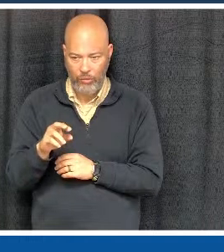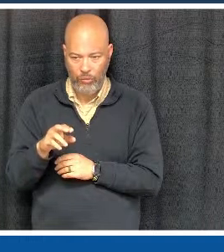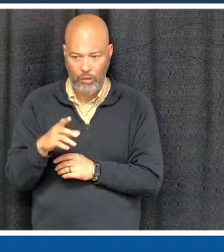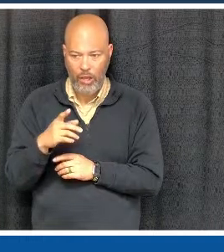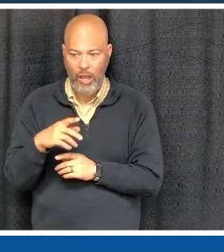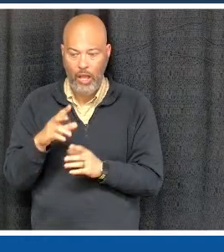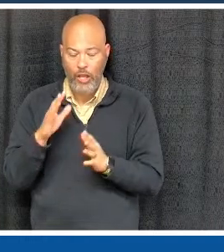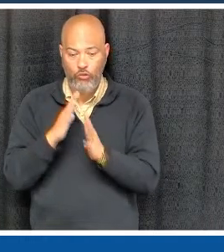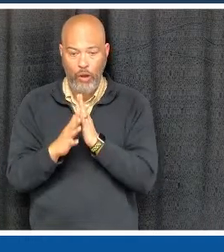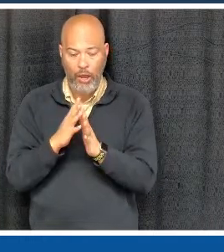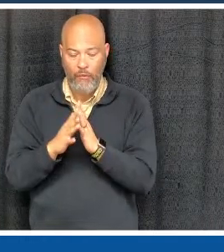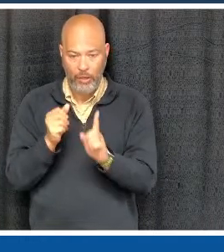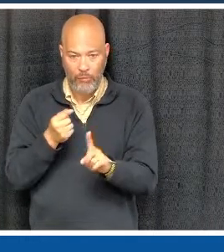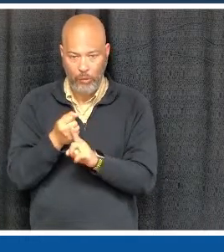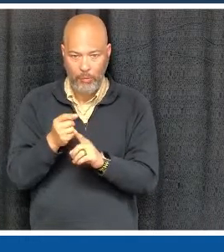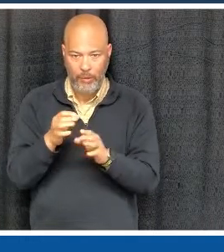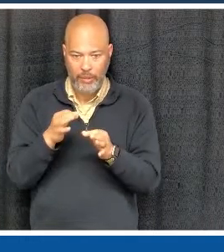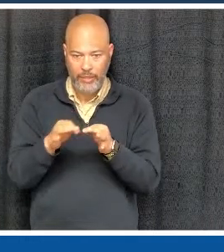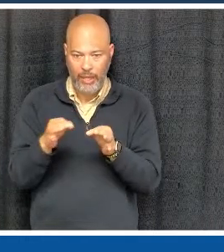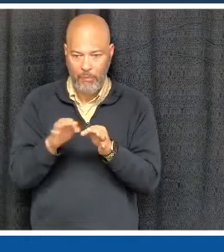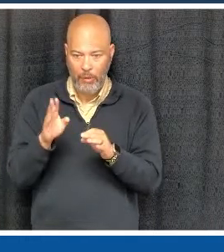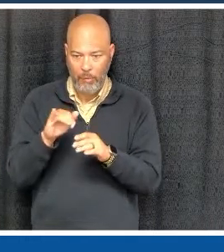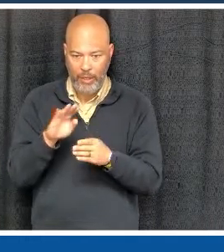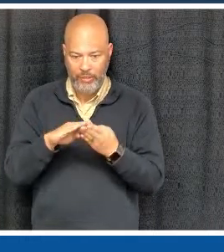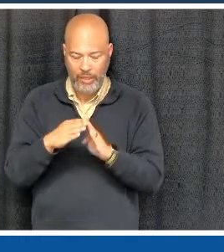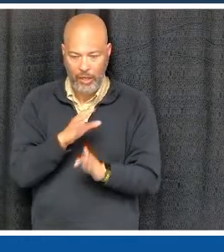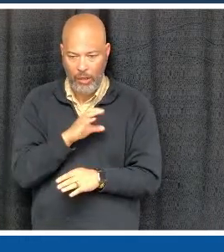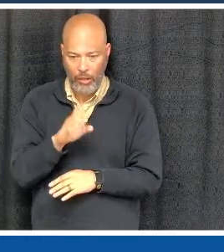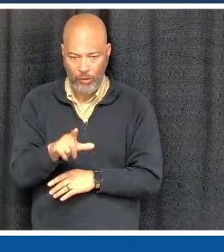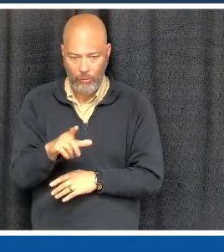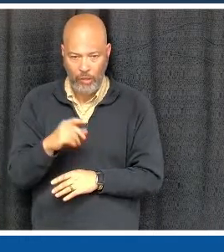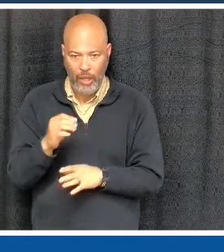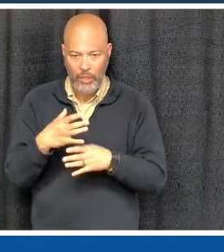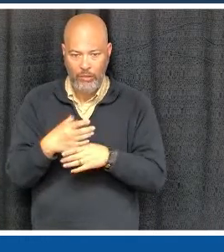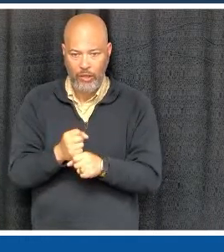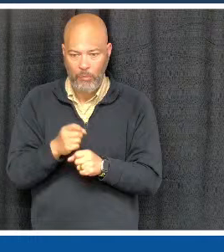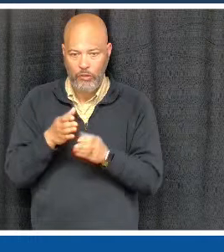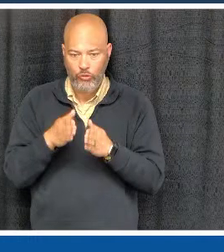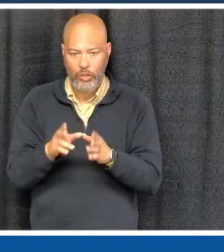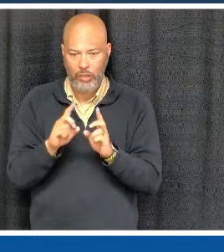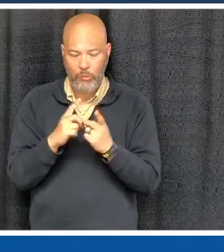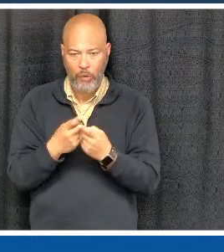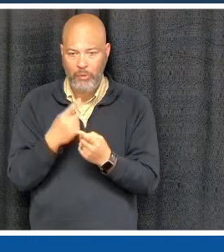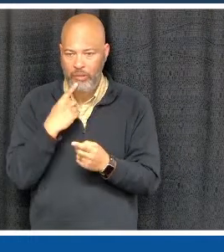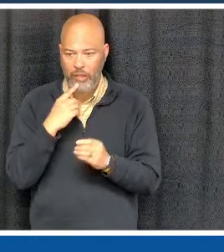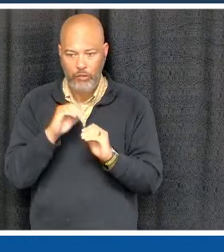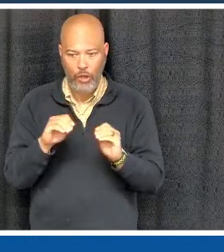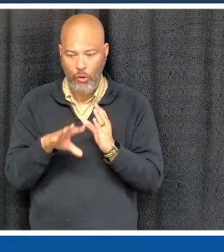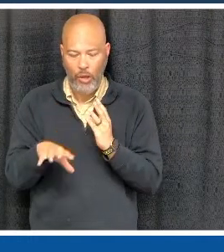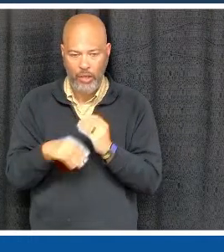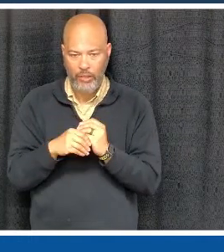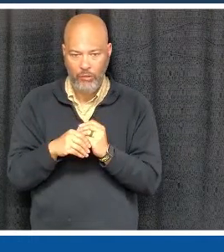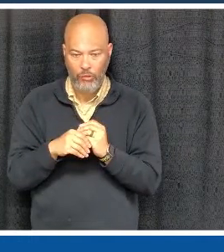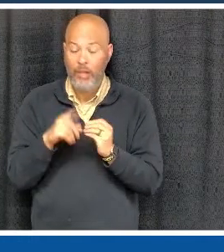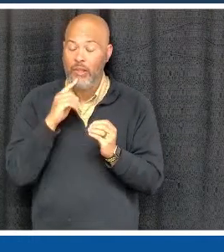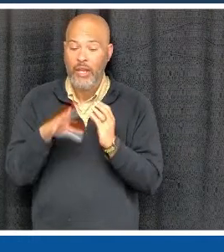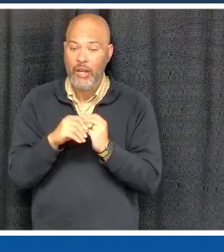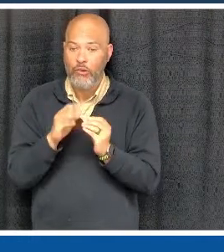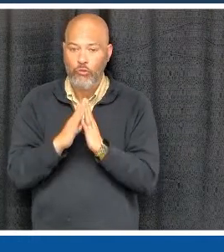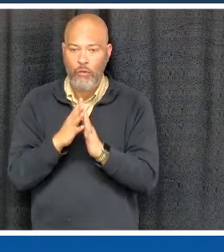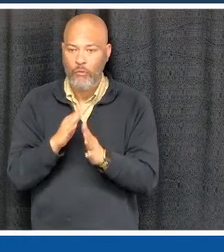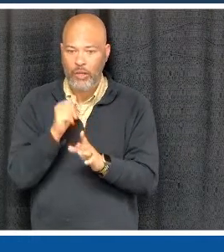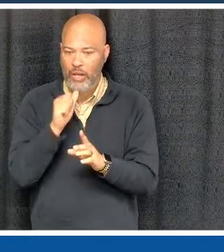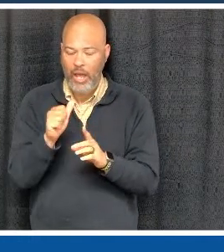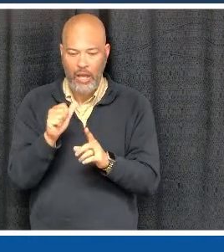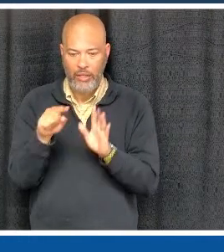traffic impact statement was required by the city of Clarksville, and the summary from Clarksville Street Department that the additional traffic will not